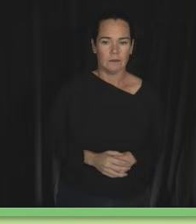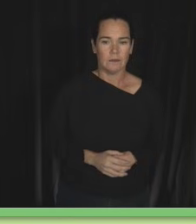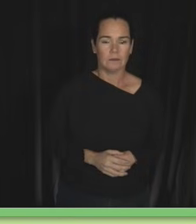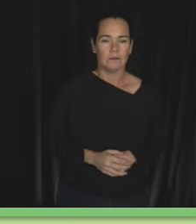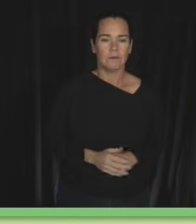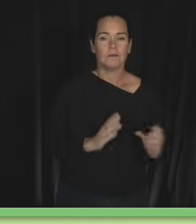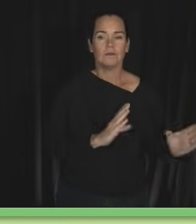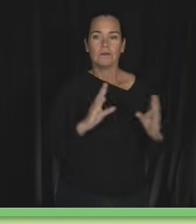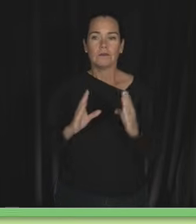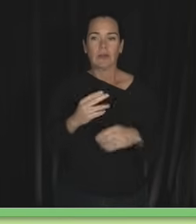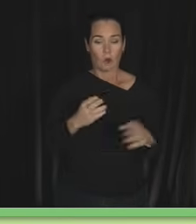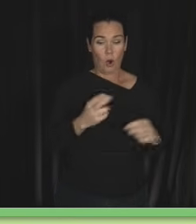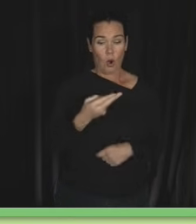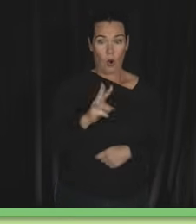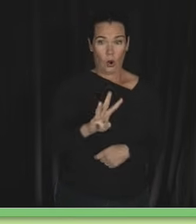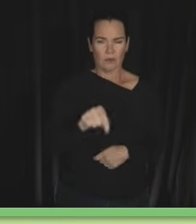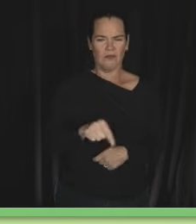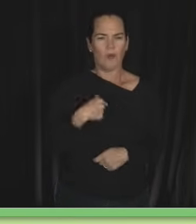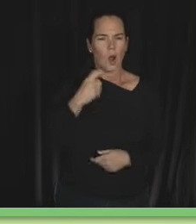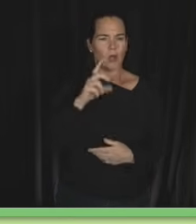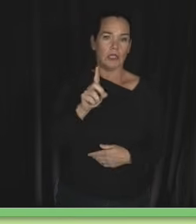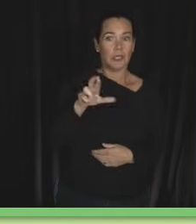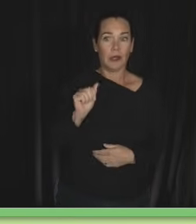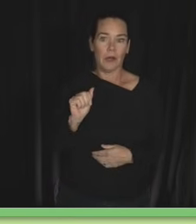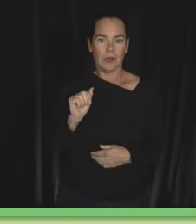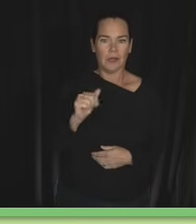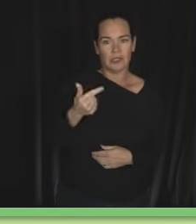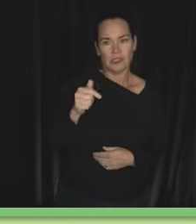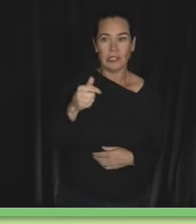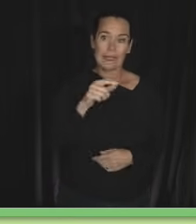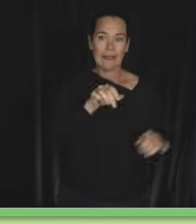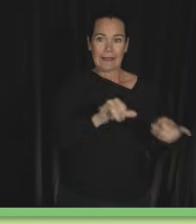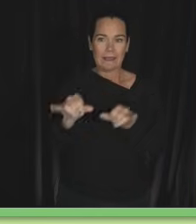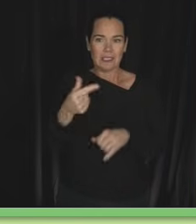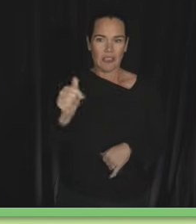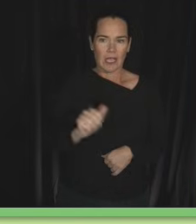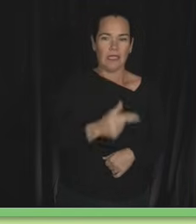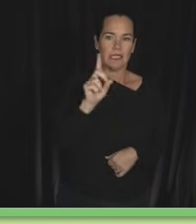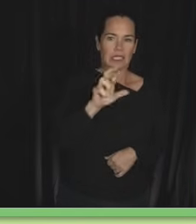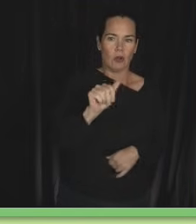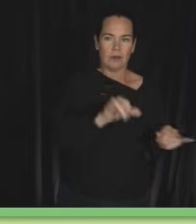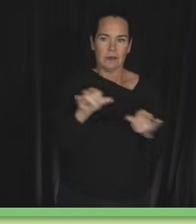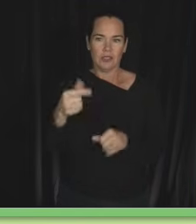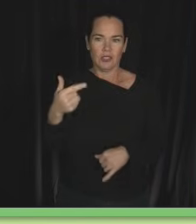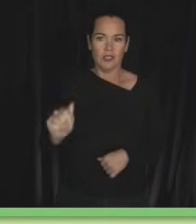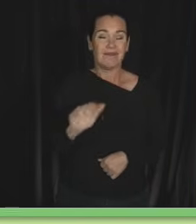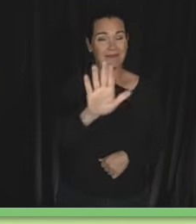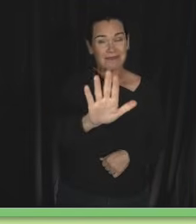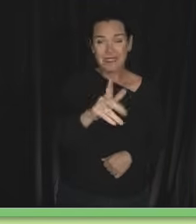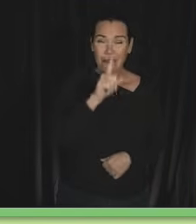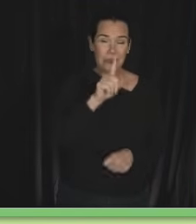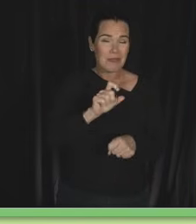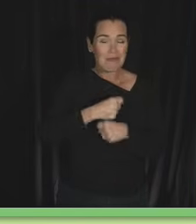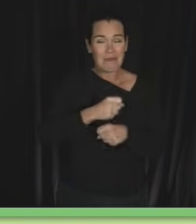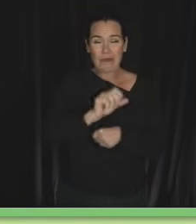On the hardware side, you heard that DRA is GA, DRA is GA, DRA is GA, and all of this. But it really does make your AI